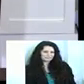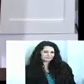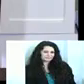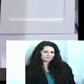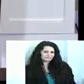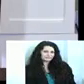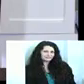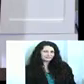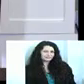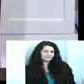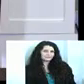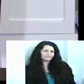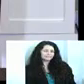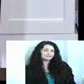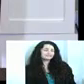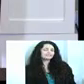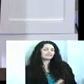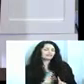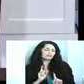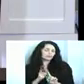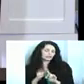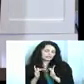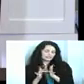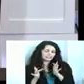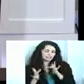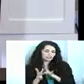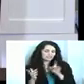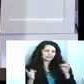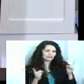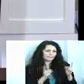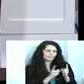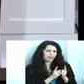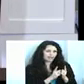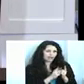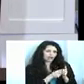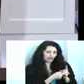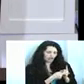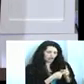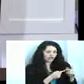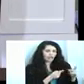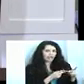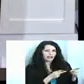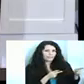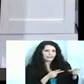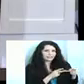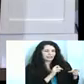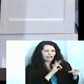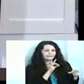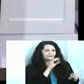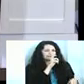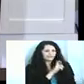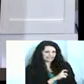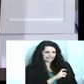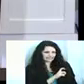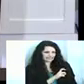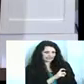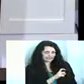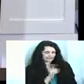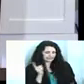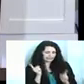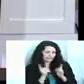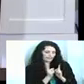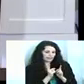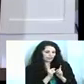You see, Jesus met her at her place of need. He met her at